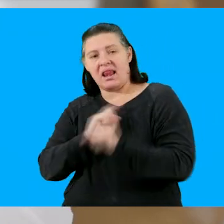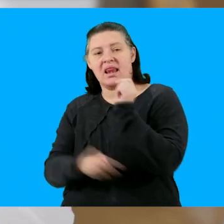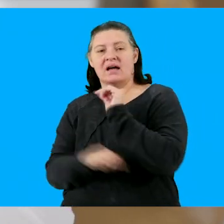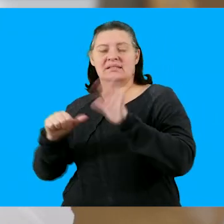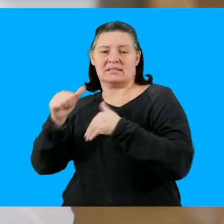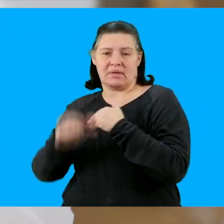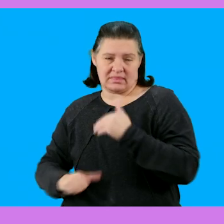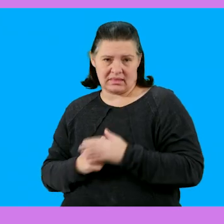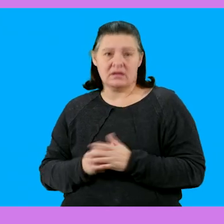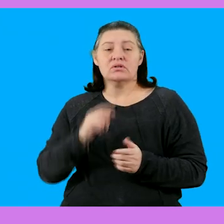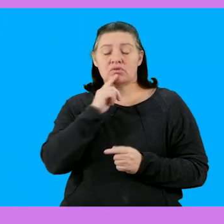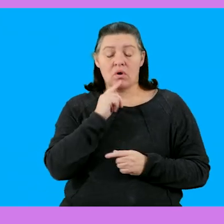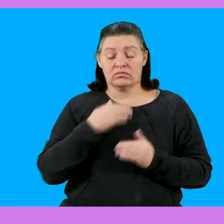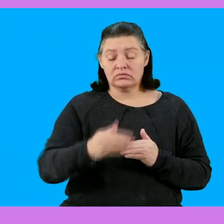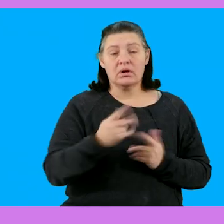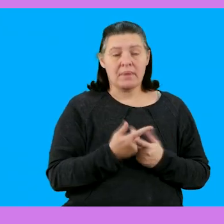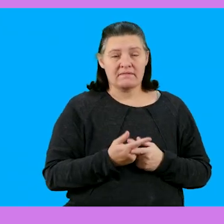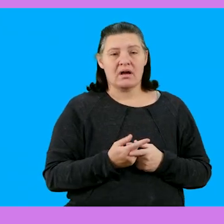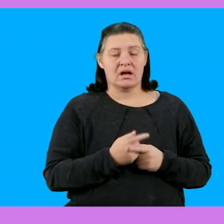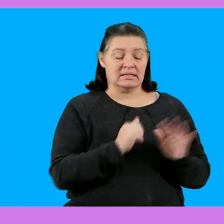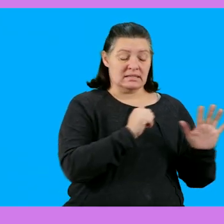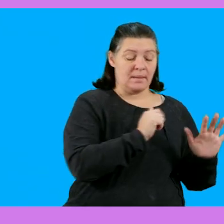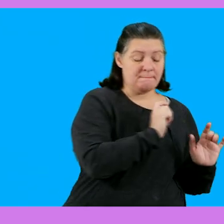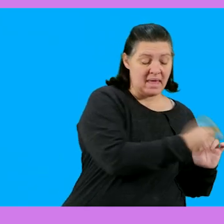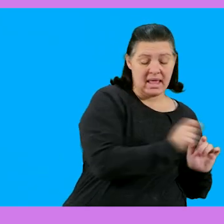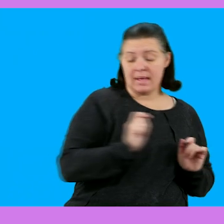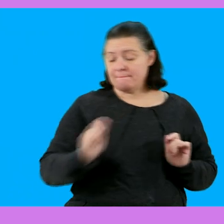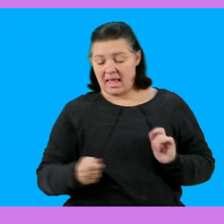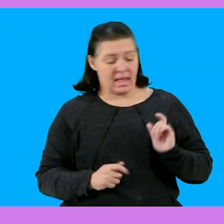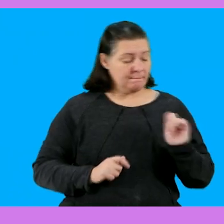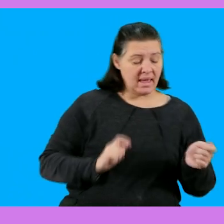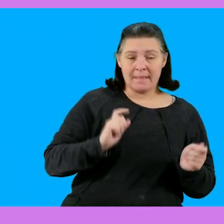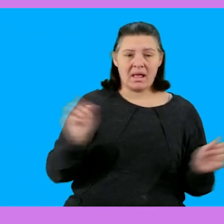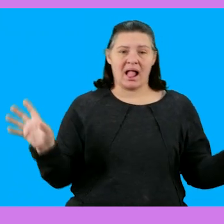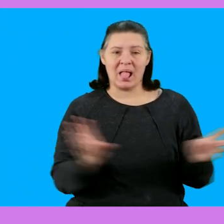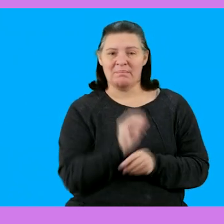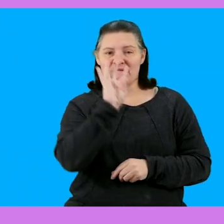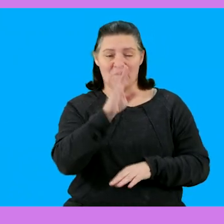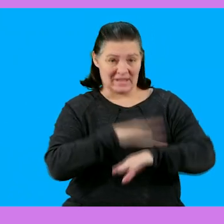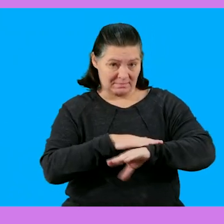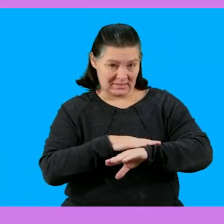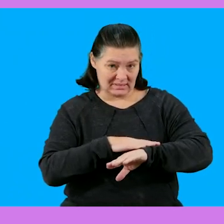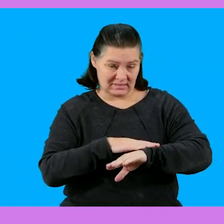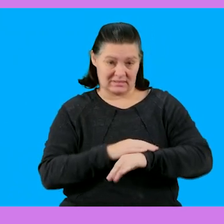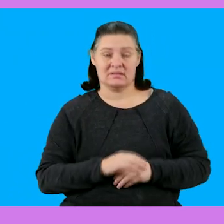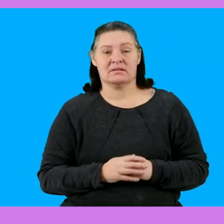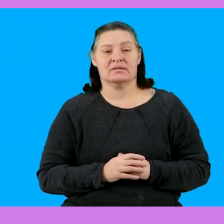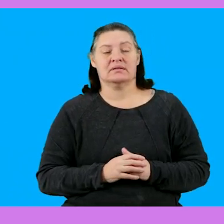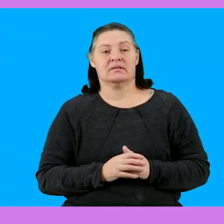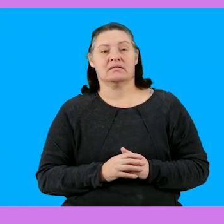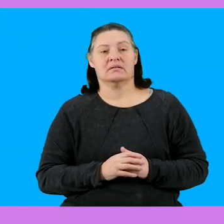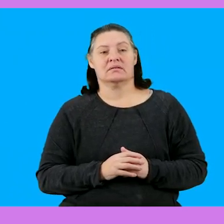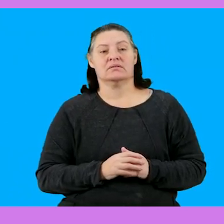total, over a period of 2 years, there'll be 4 half years, right? So let's start. So the first half year,